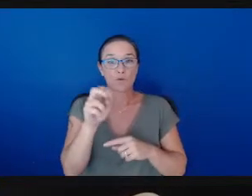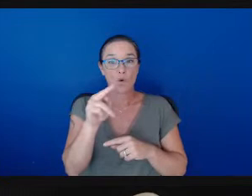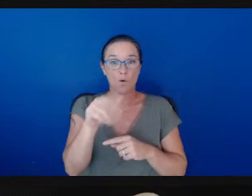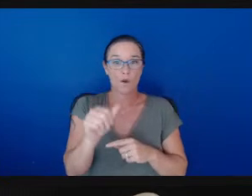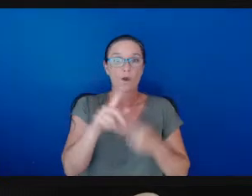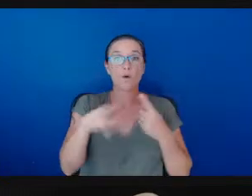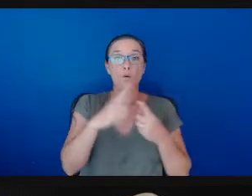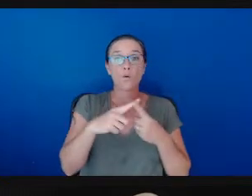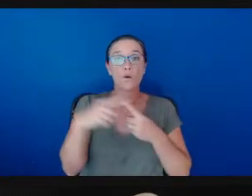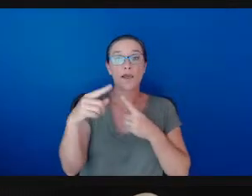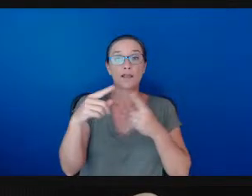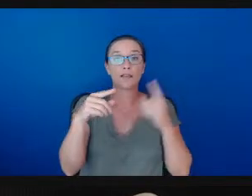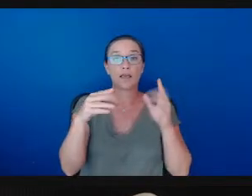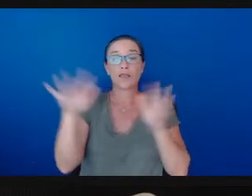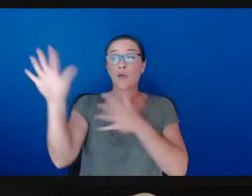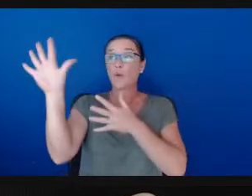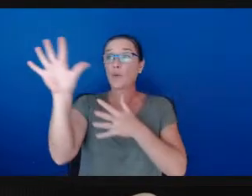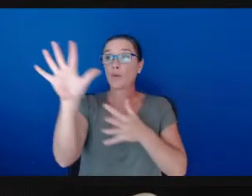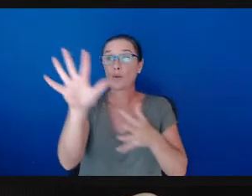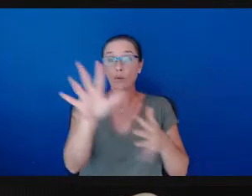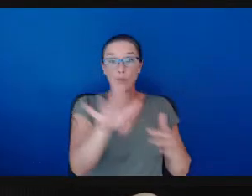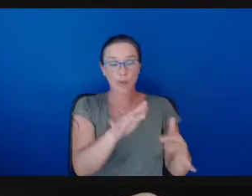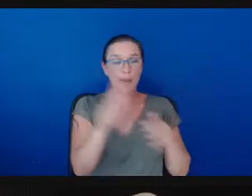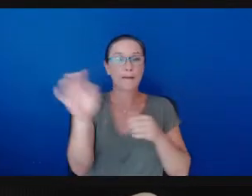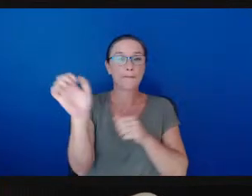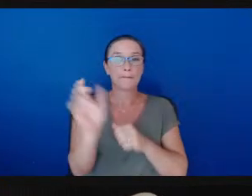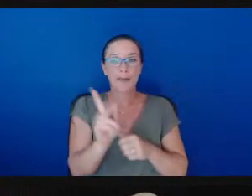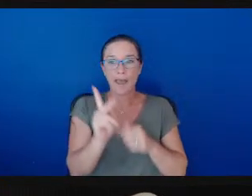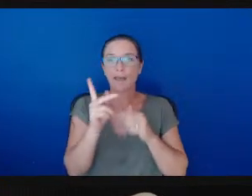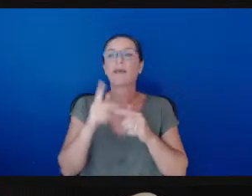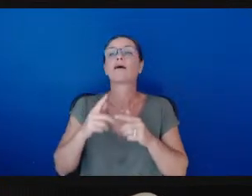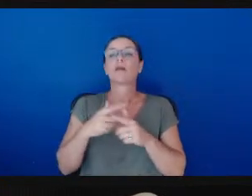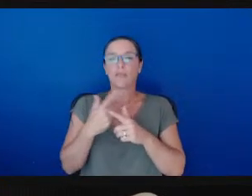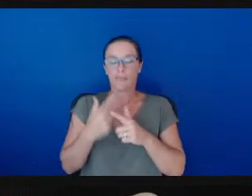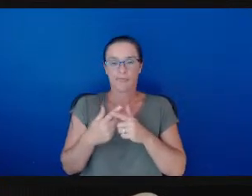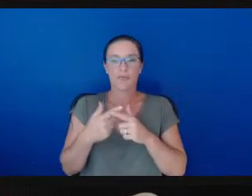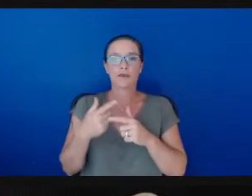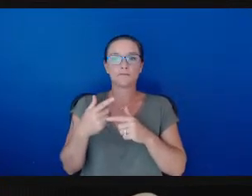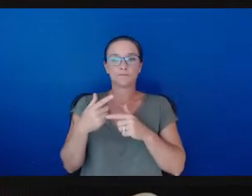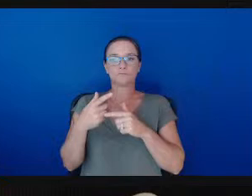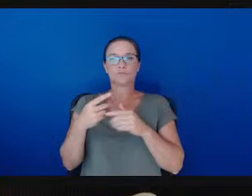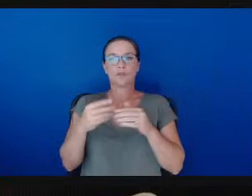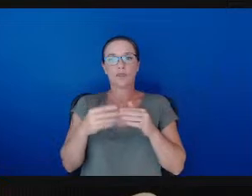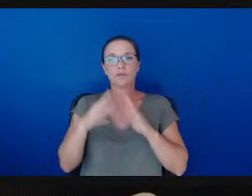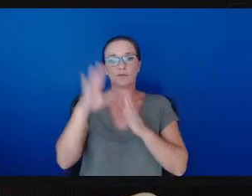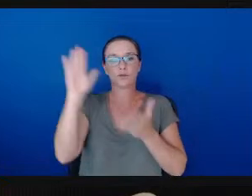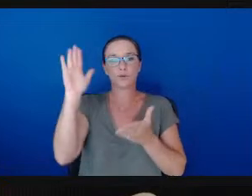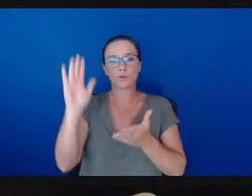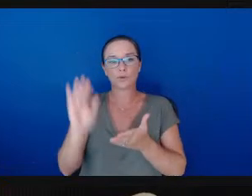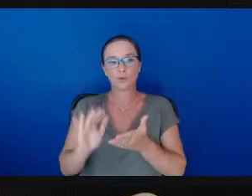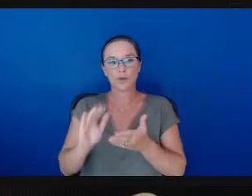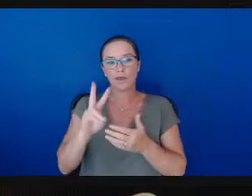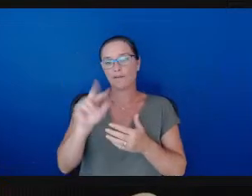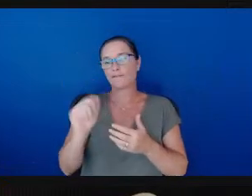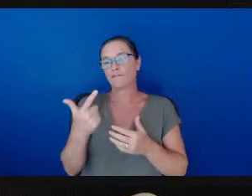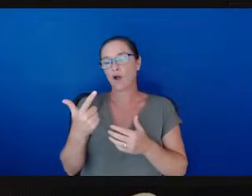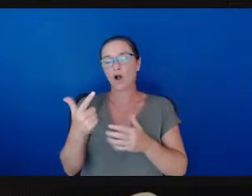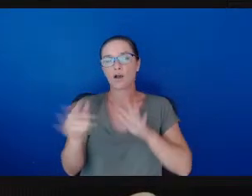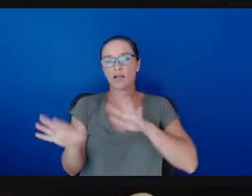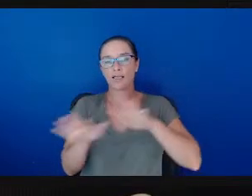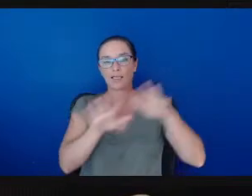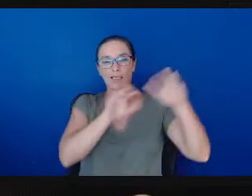back in, that picks up to this 8 to 15 range here. And then the fog seems to blow away from the viewing